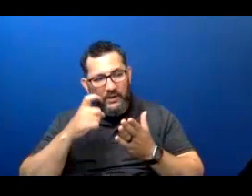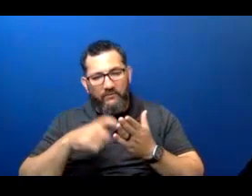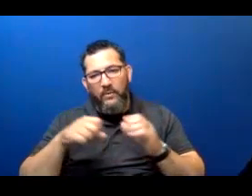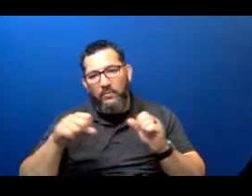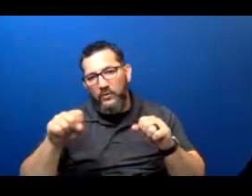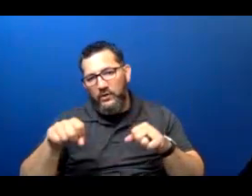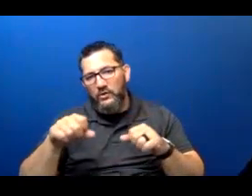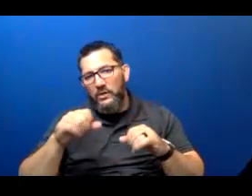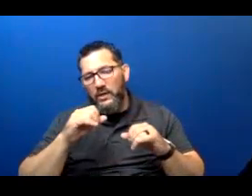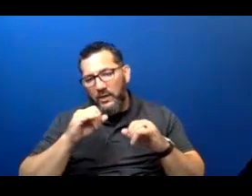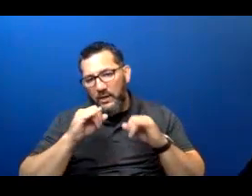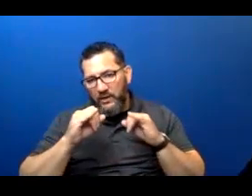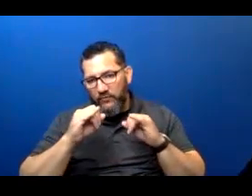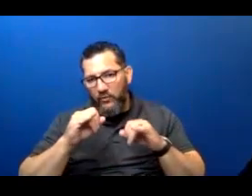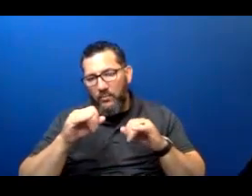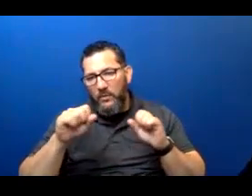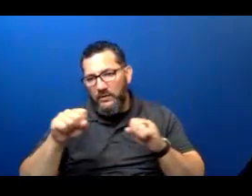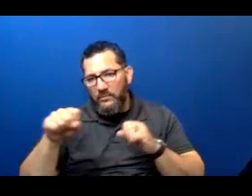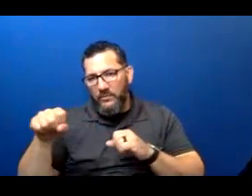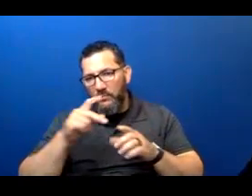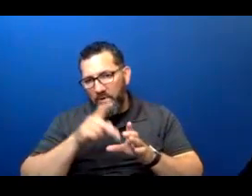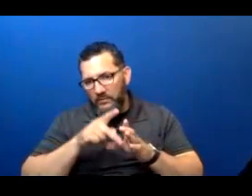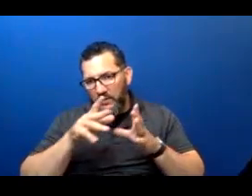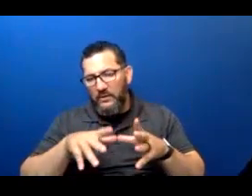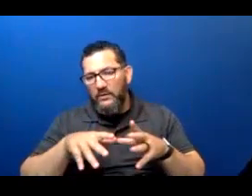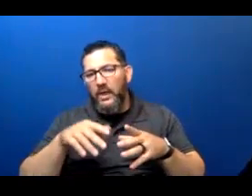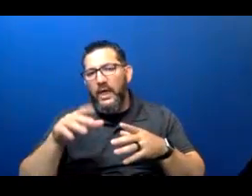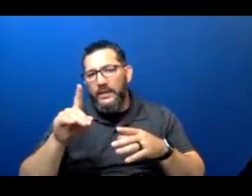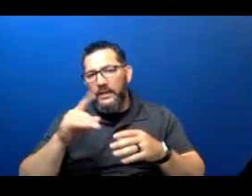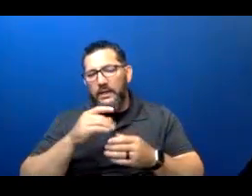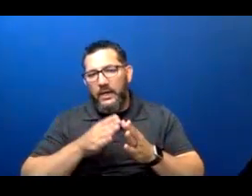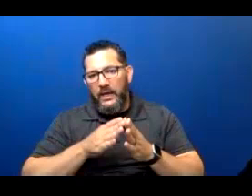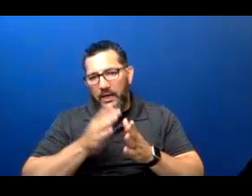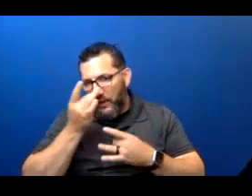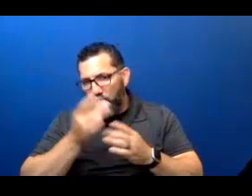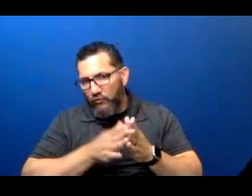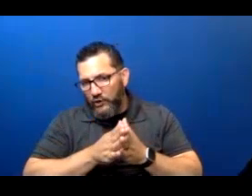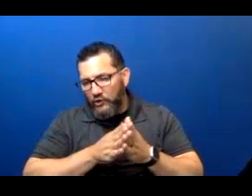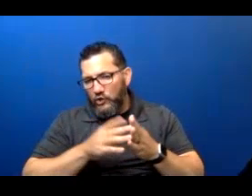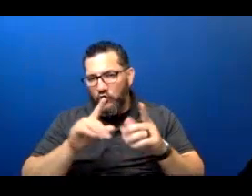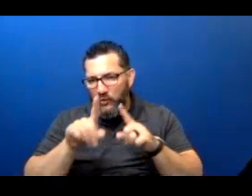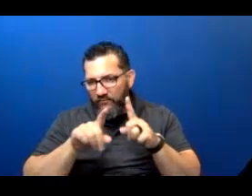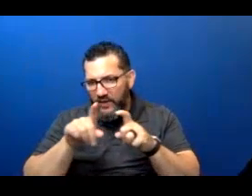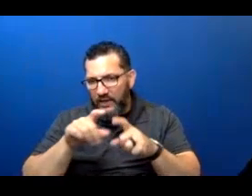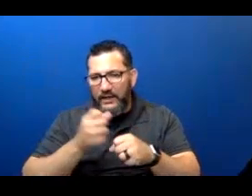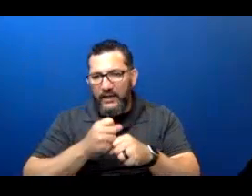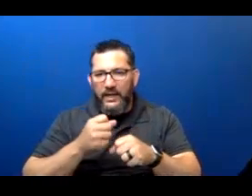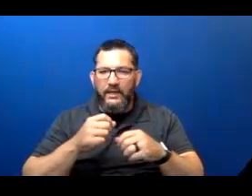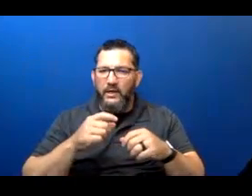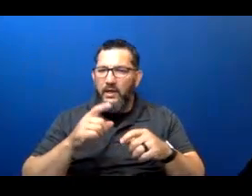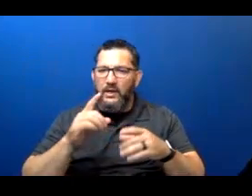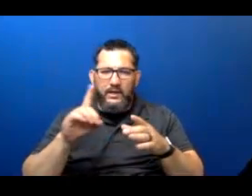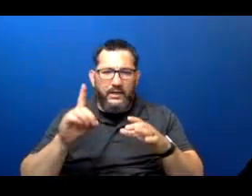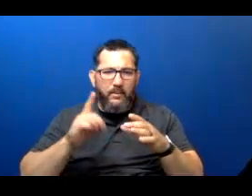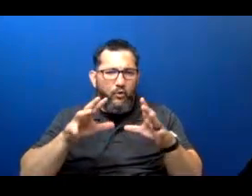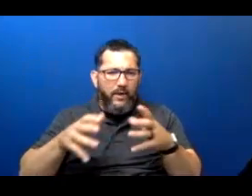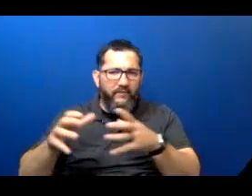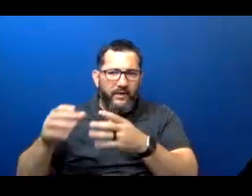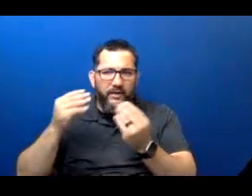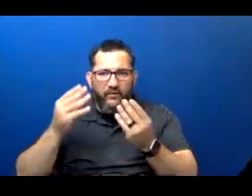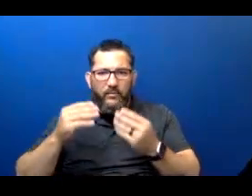interview participants, I first created an interest survey designed to collect demographic information, vaccination